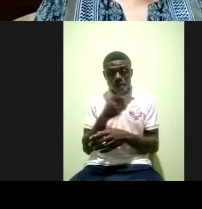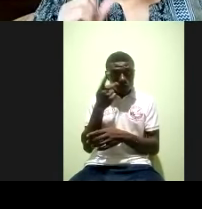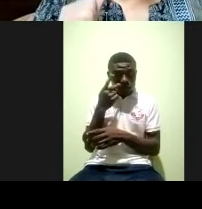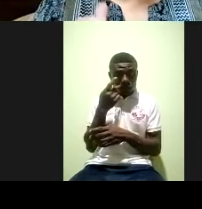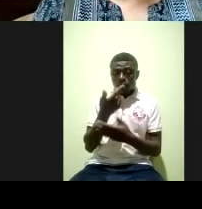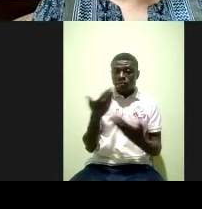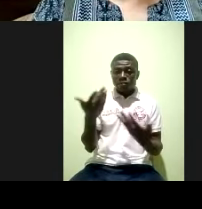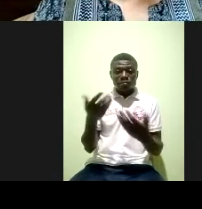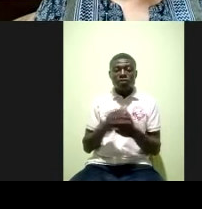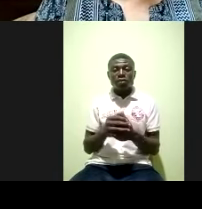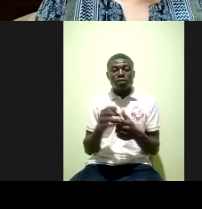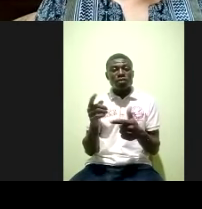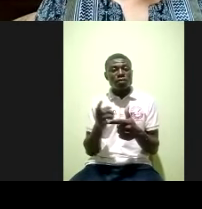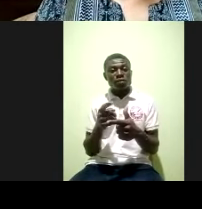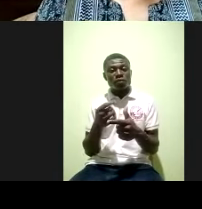And